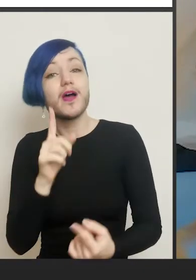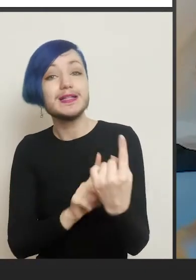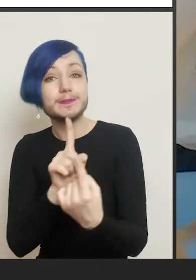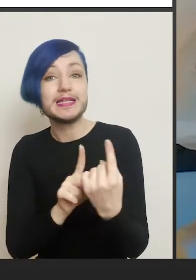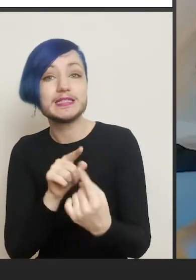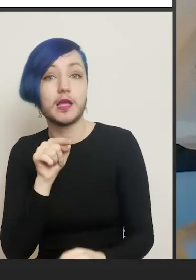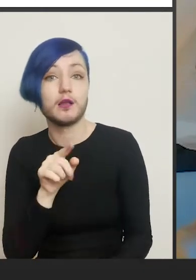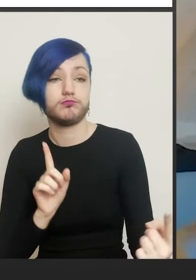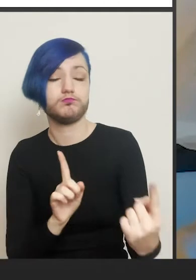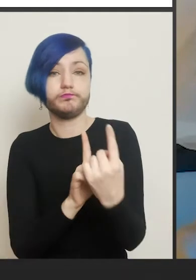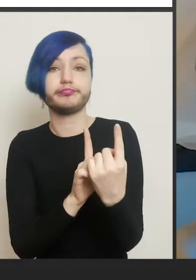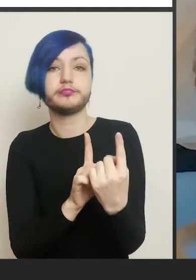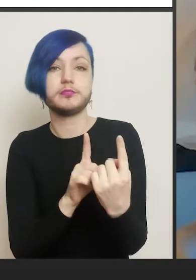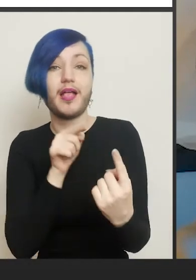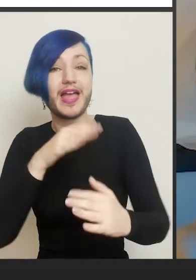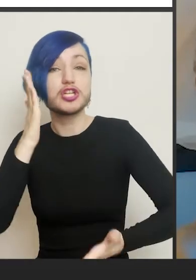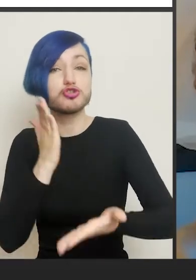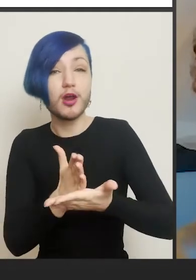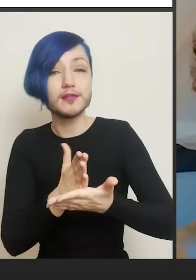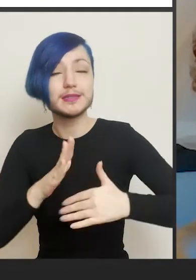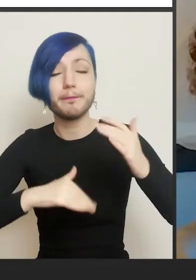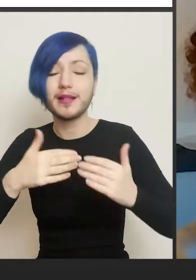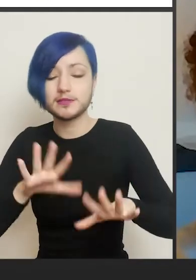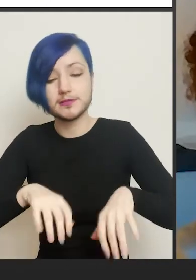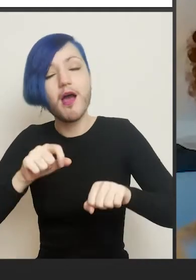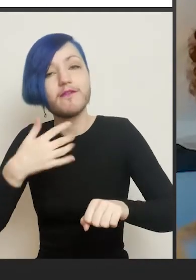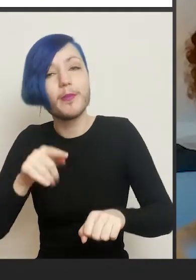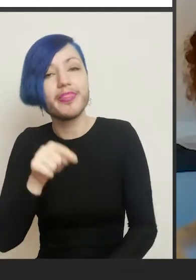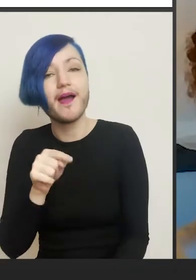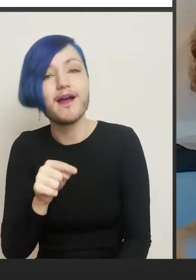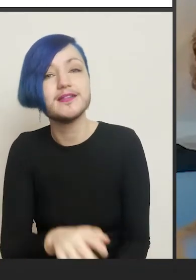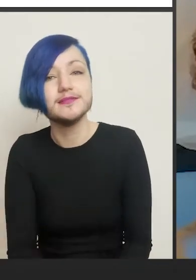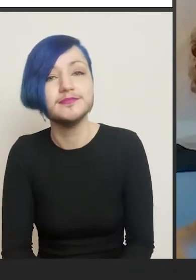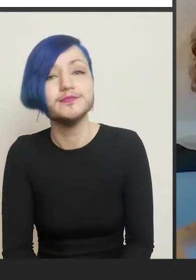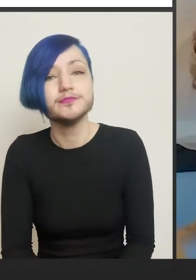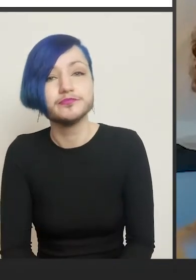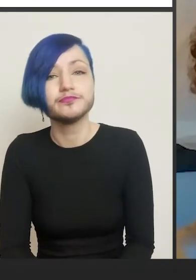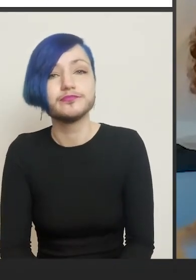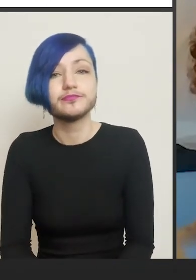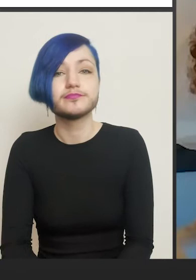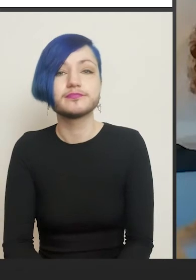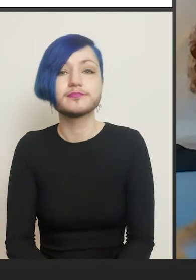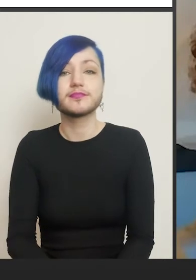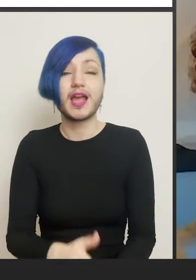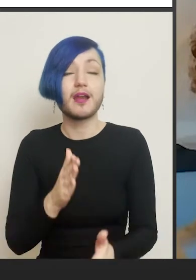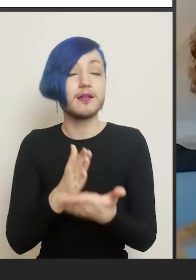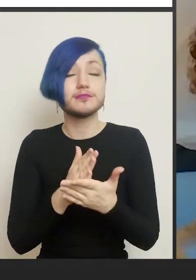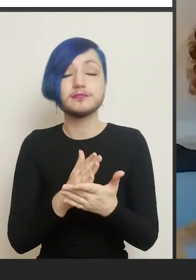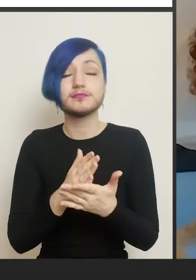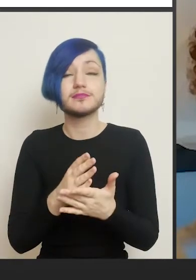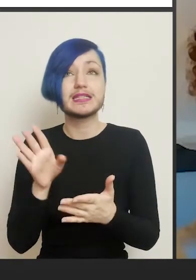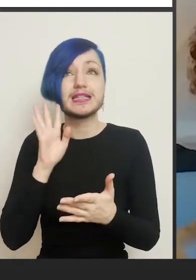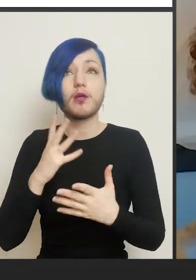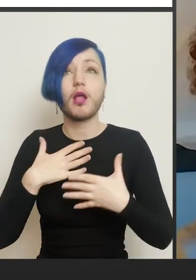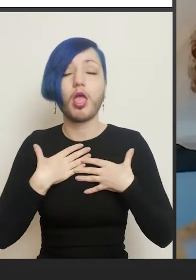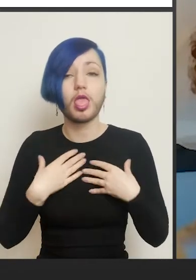meeting is where all of that trust is established, right? And it sounds exhausting